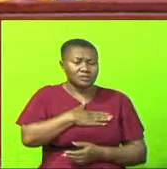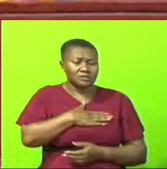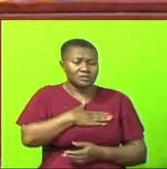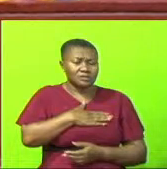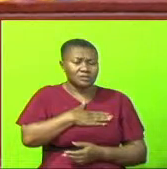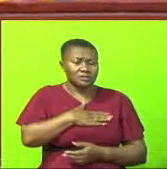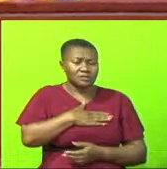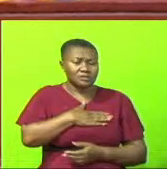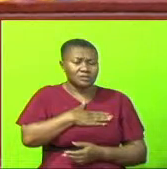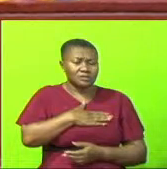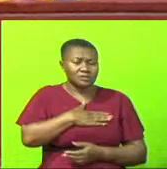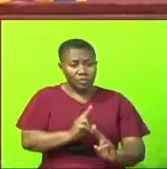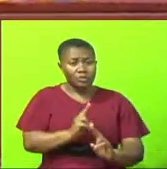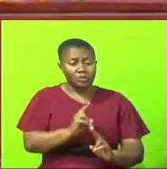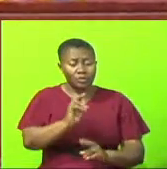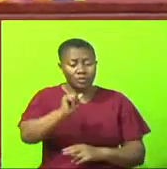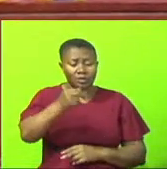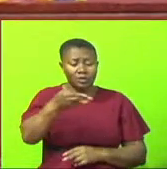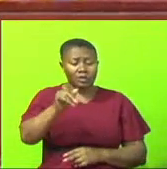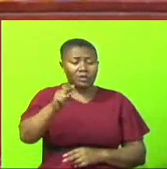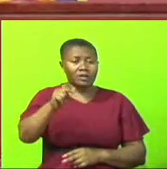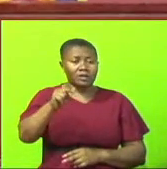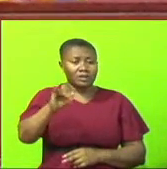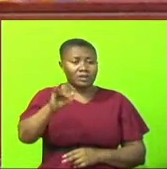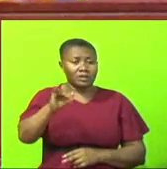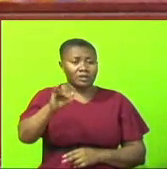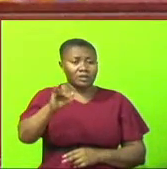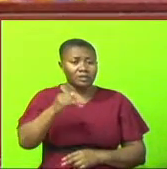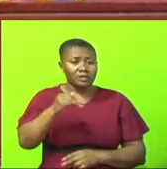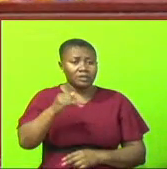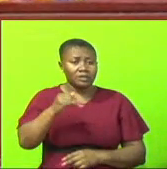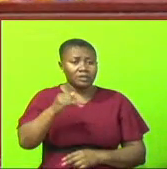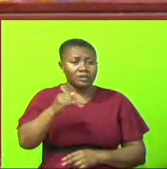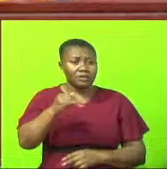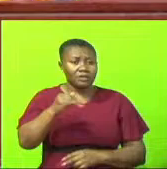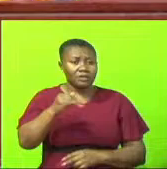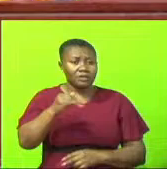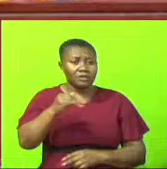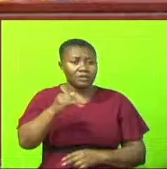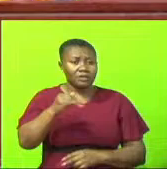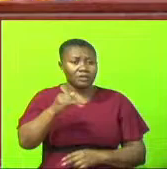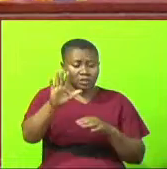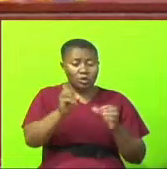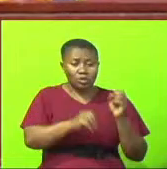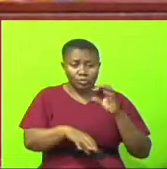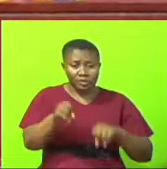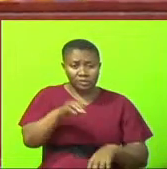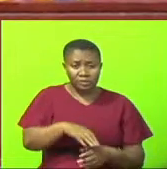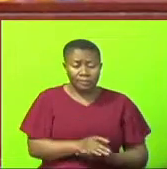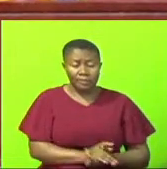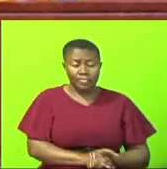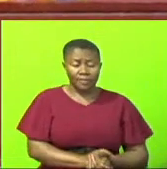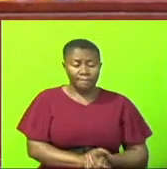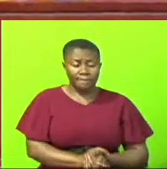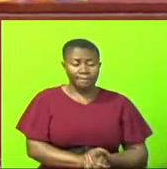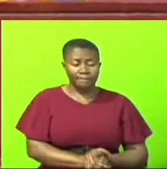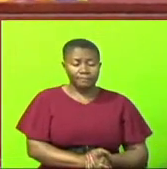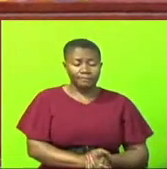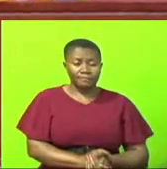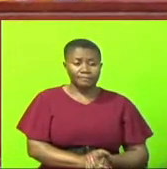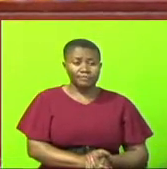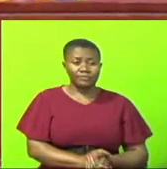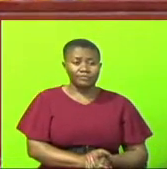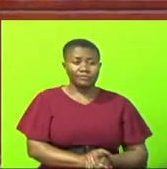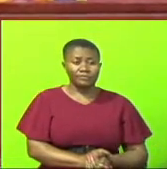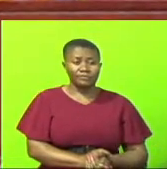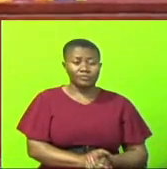Dominic Ayine should be given the opportunity to continue with his comment and to complete so. Mindful